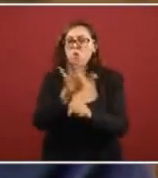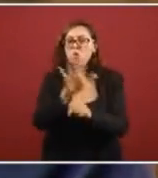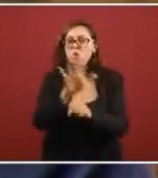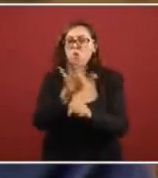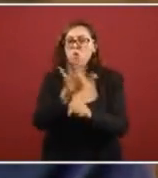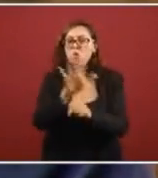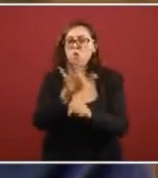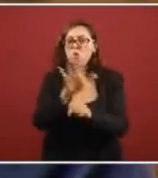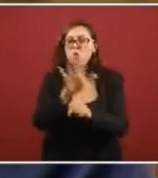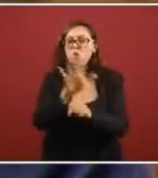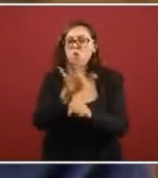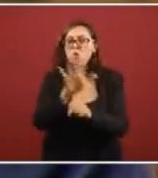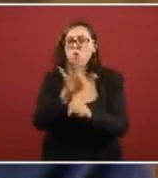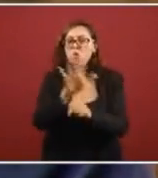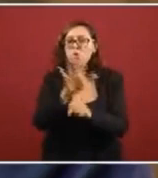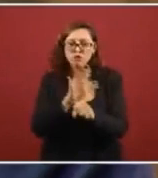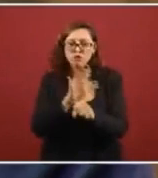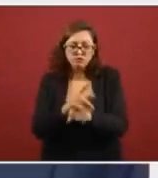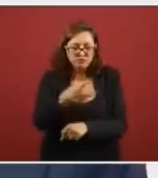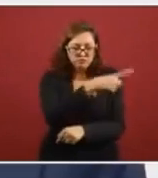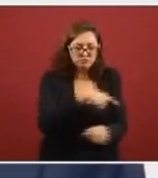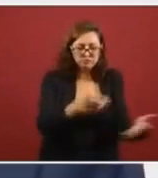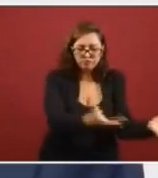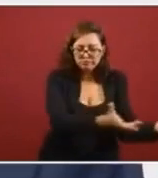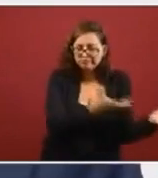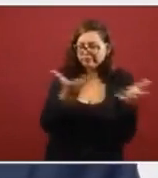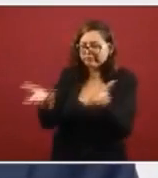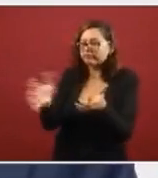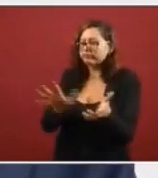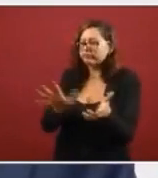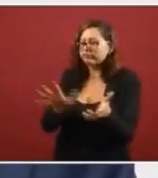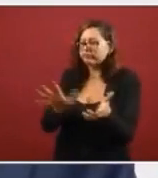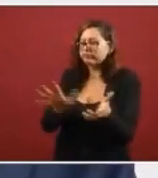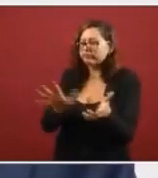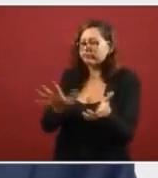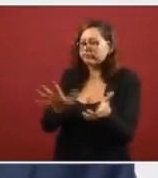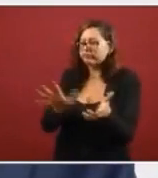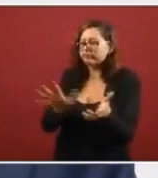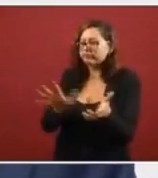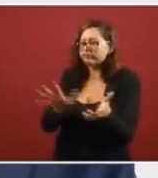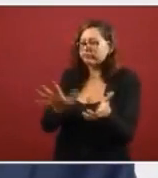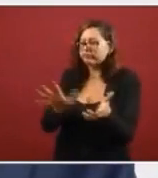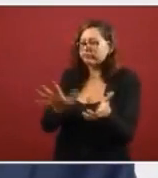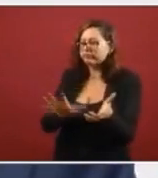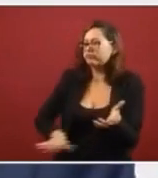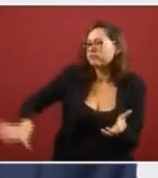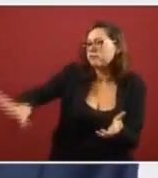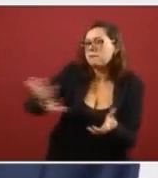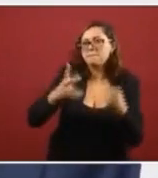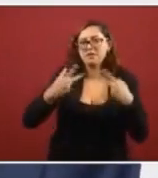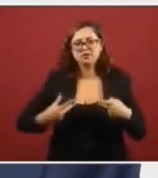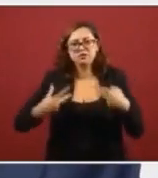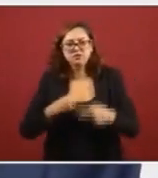in general well-being of the population